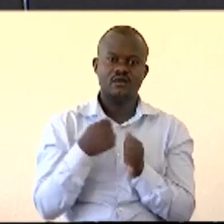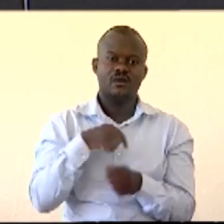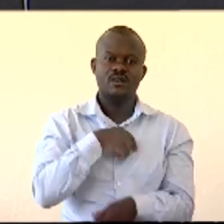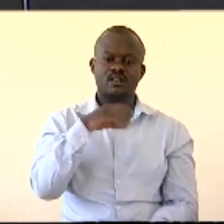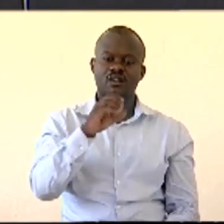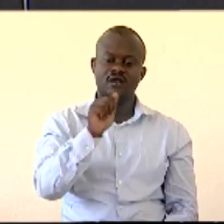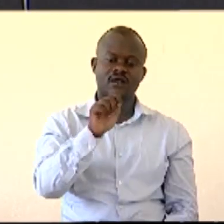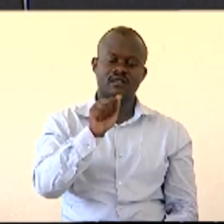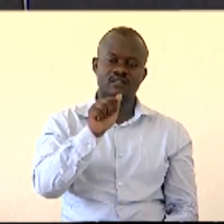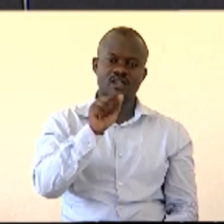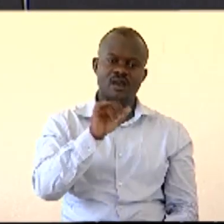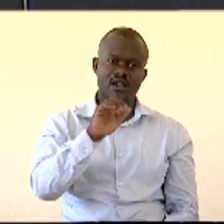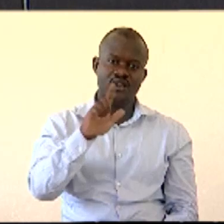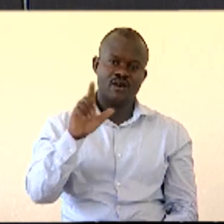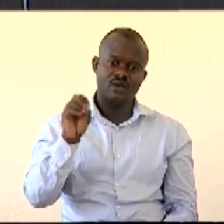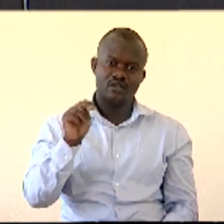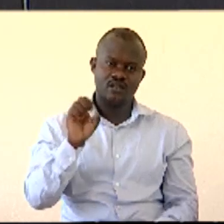cations,